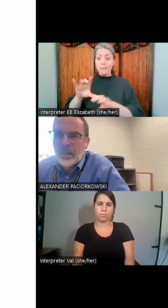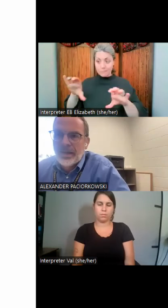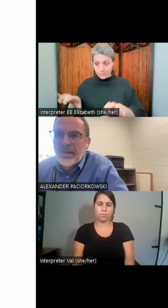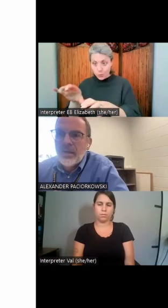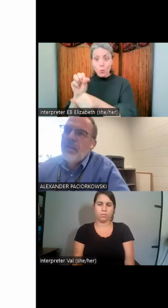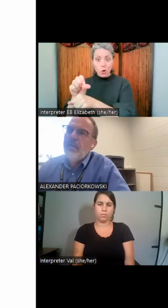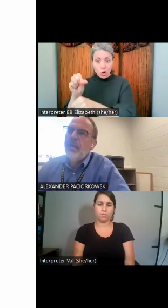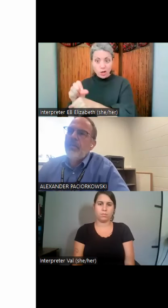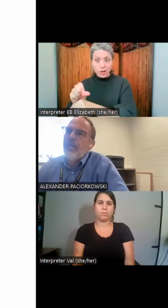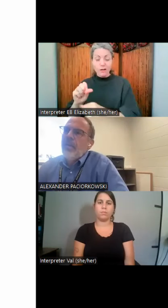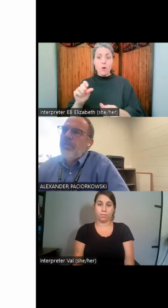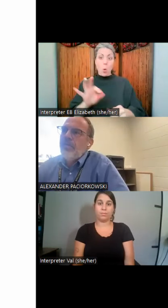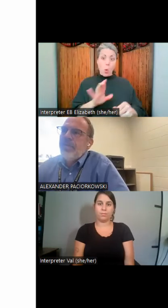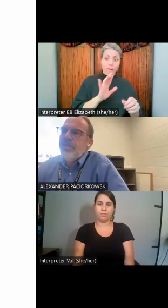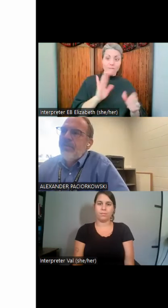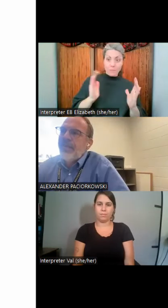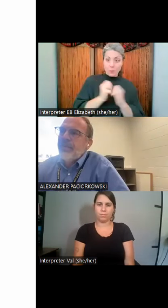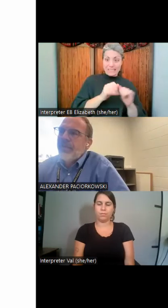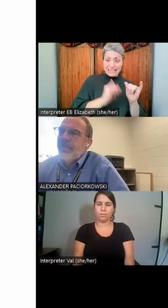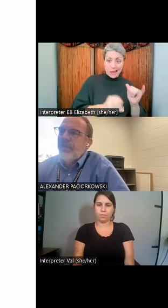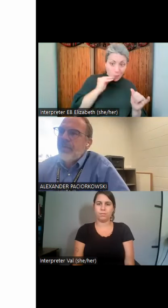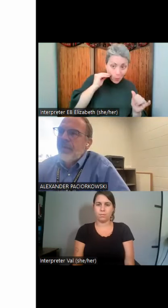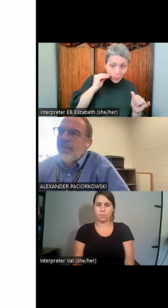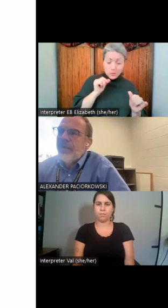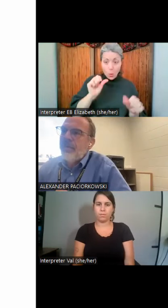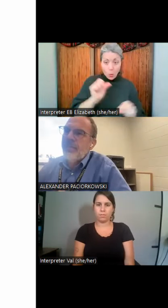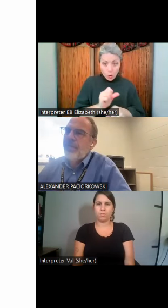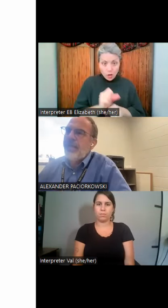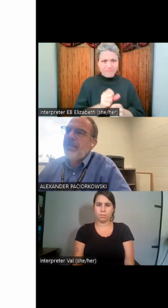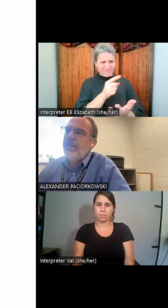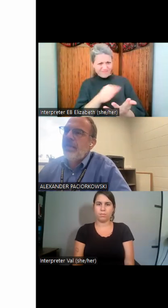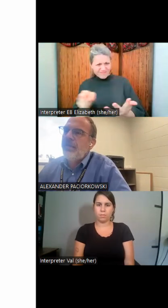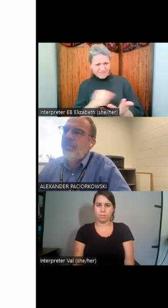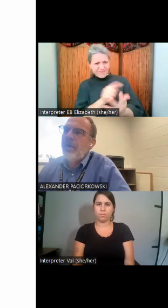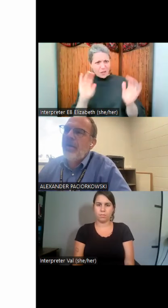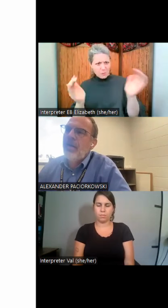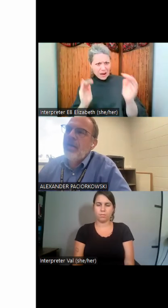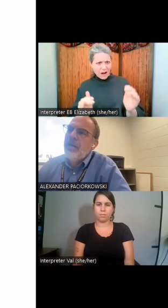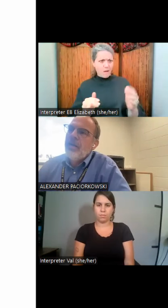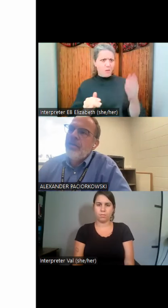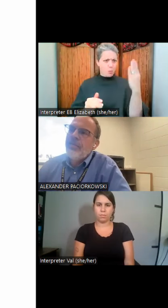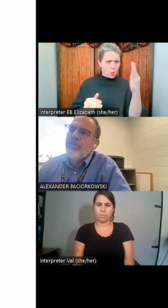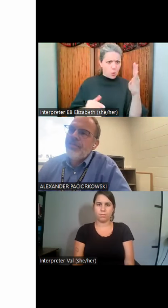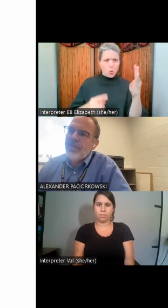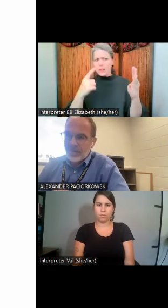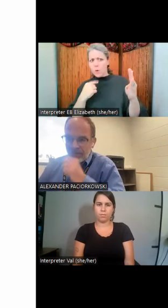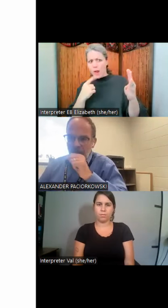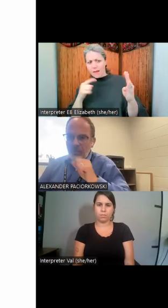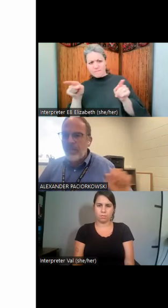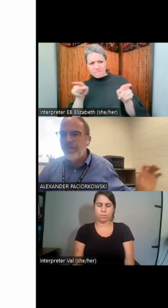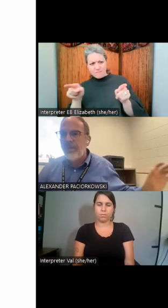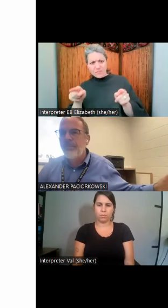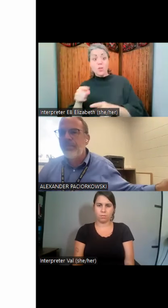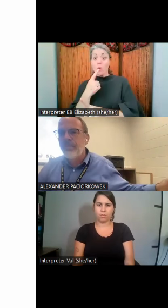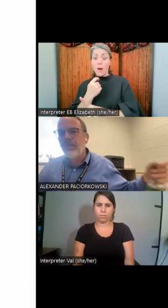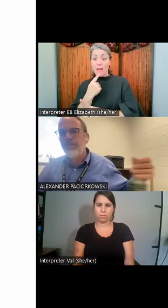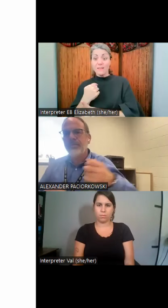second line, we see that families over the red bar here, these are families